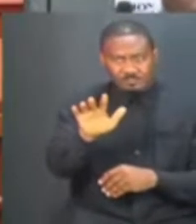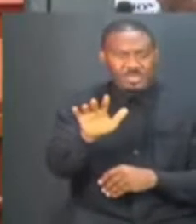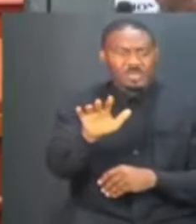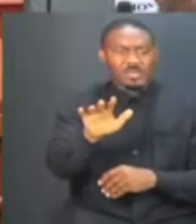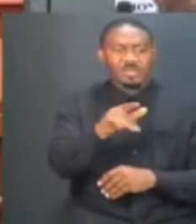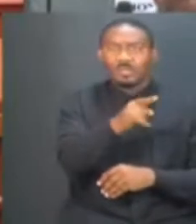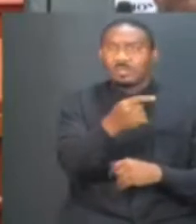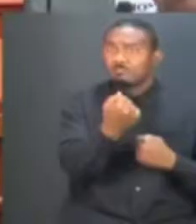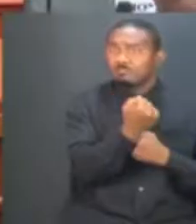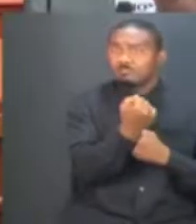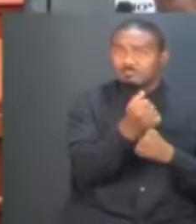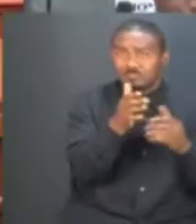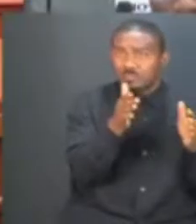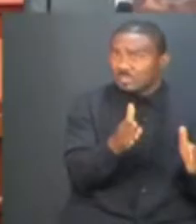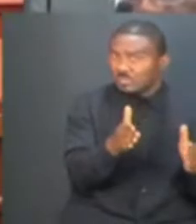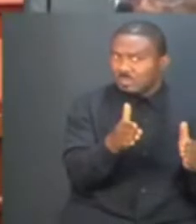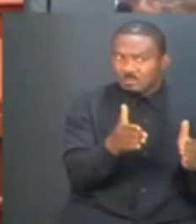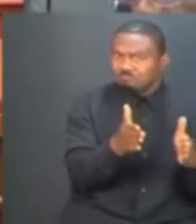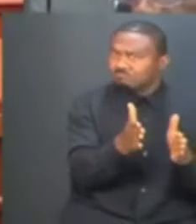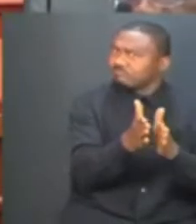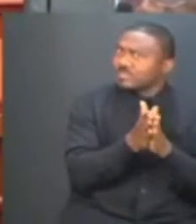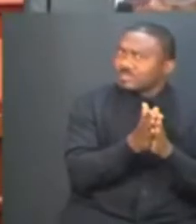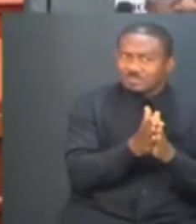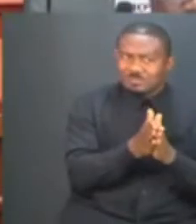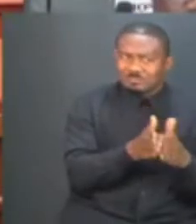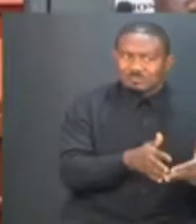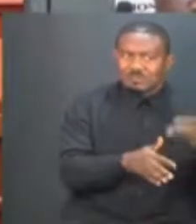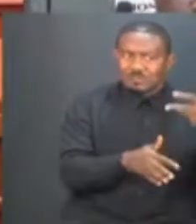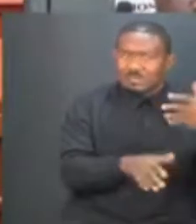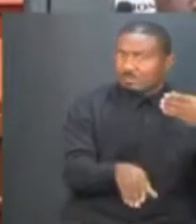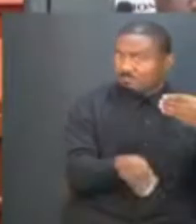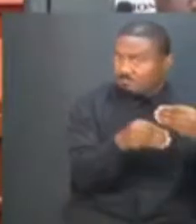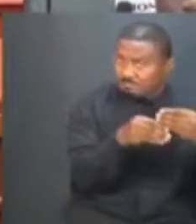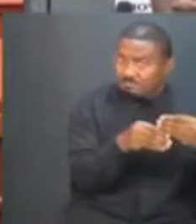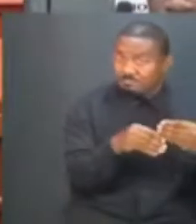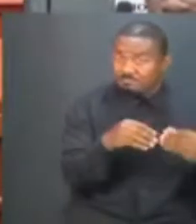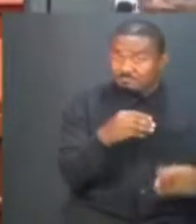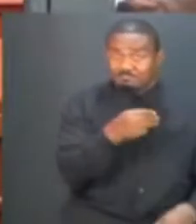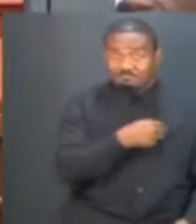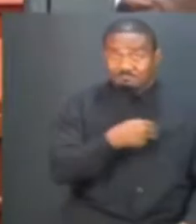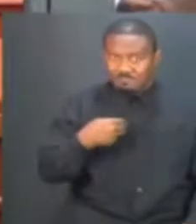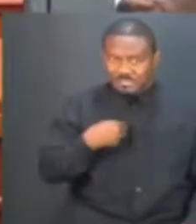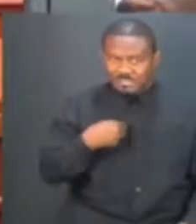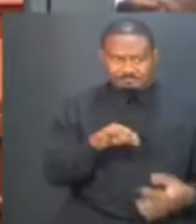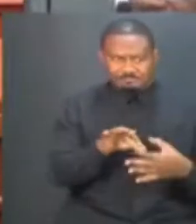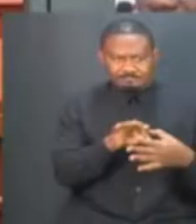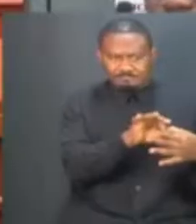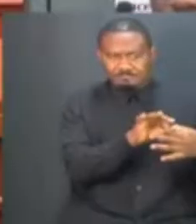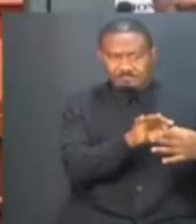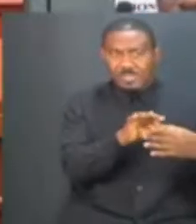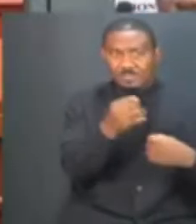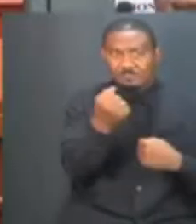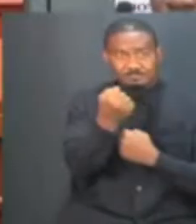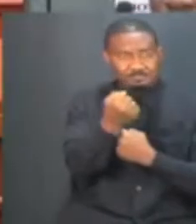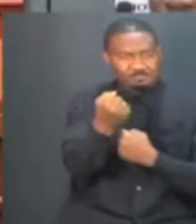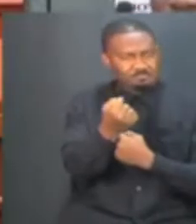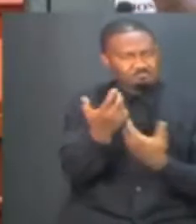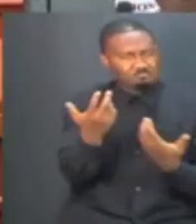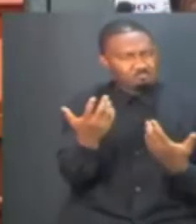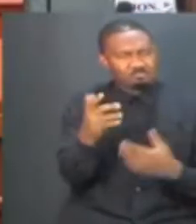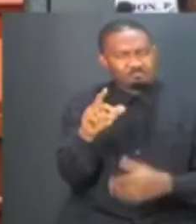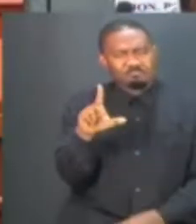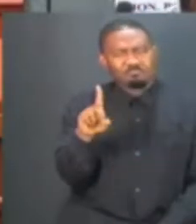members as co-sponsors. And I heard him mentioning some names, Davis and so Opoku. So I was thinking